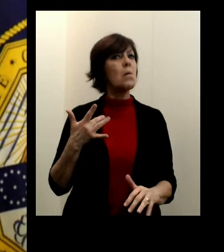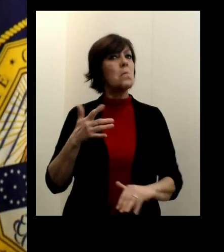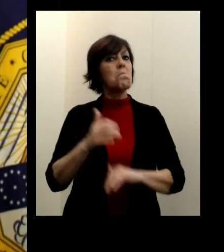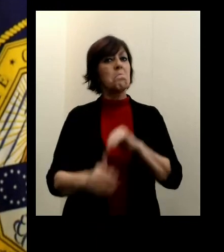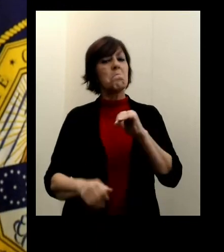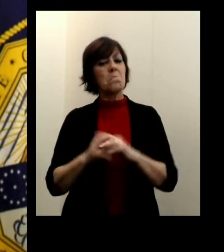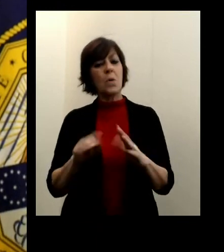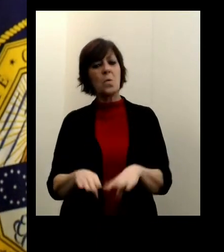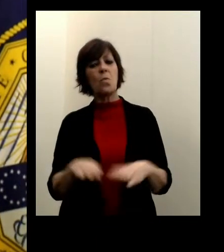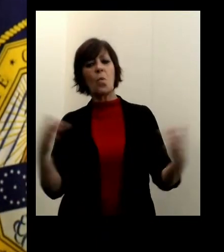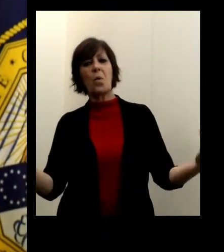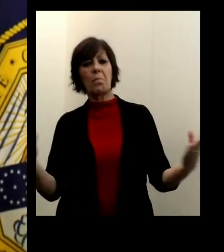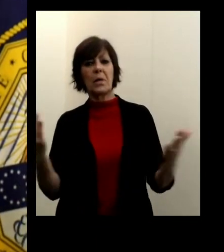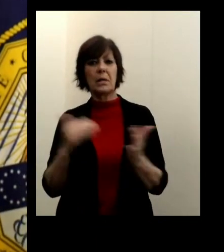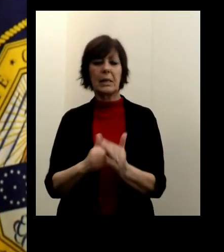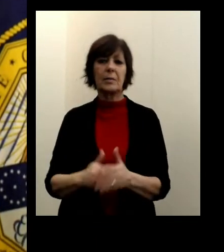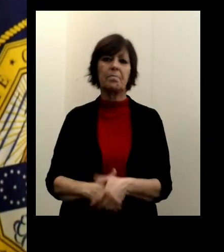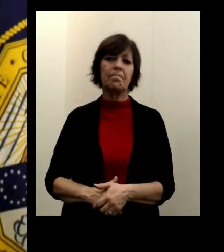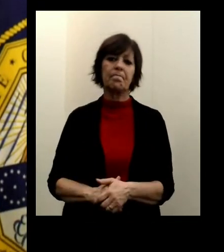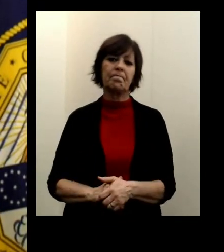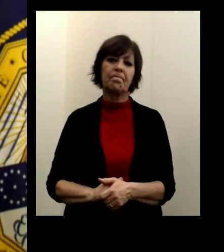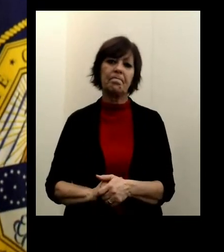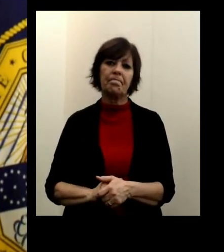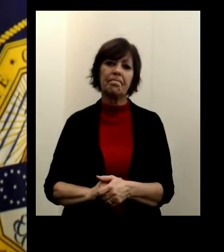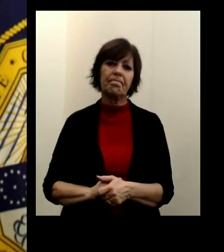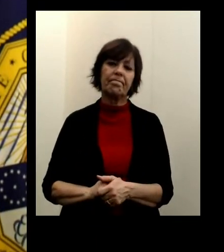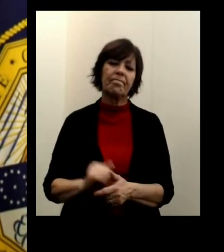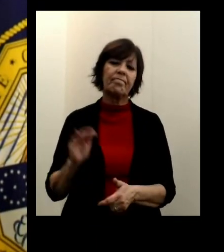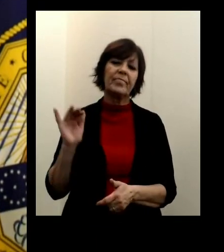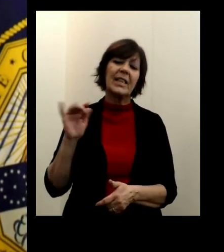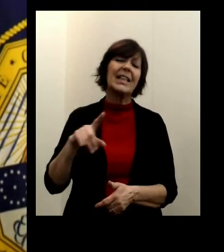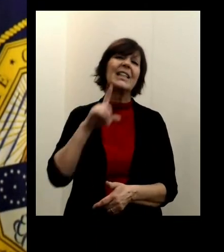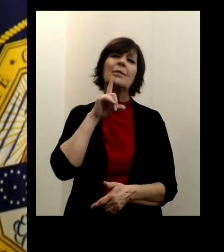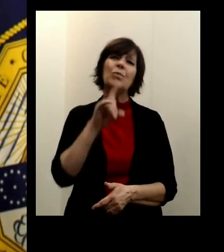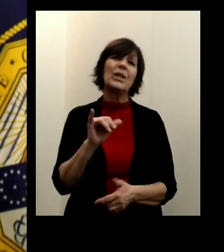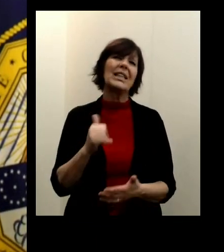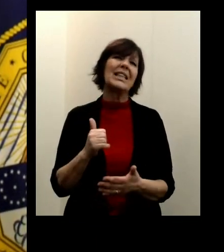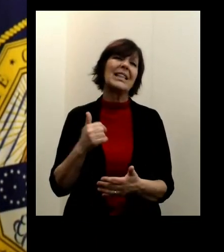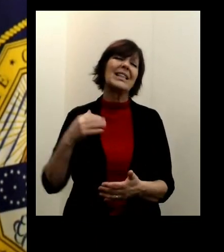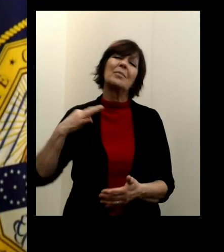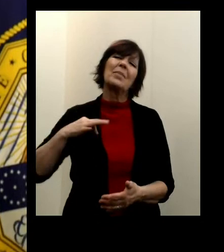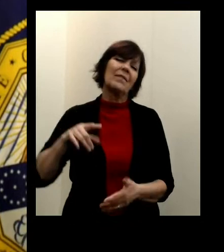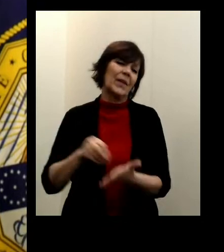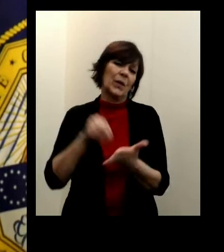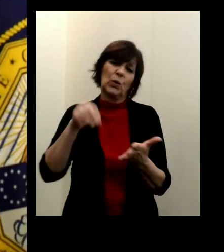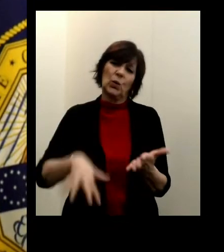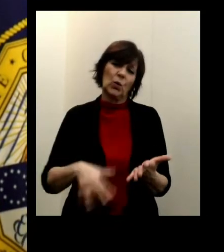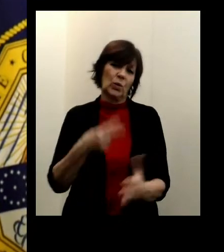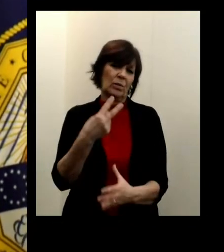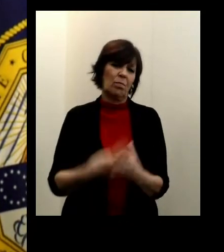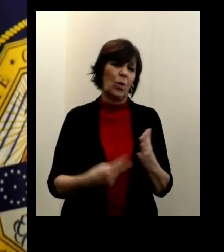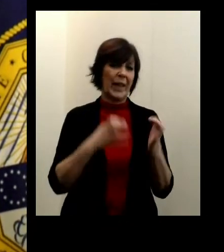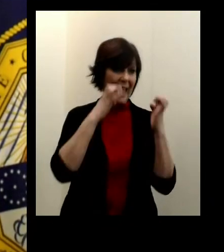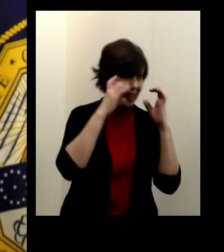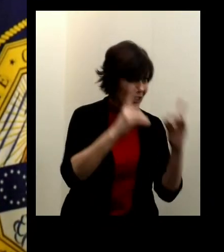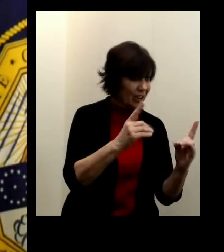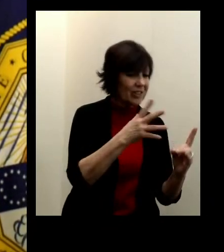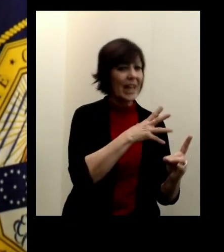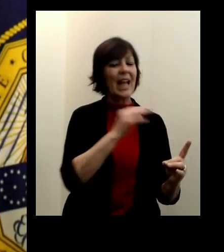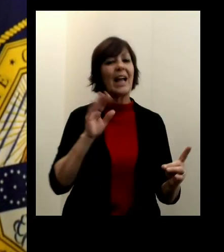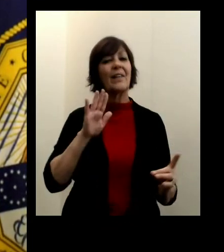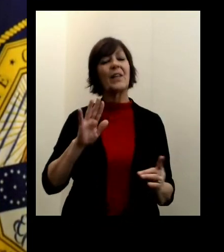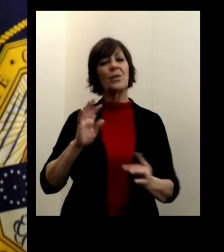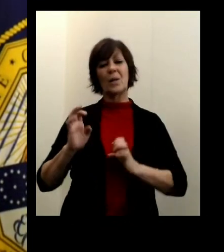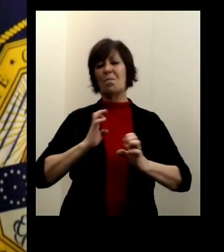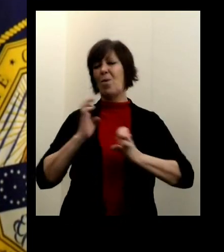to open up the classrooms to in-person learning really benefit the students both educationally and also